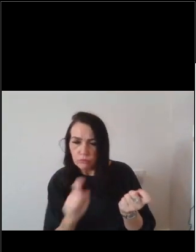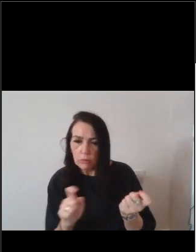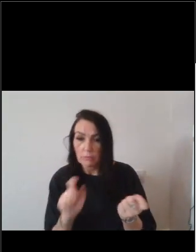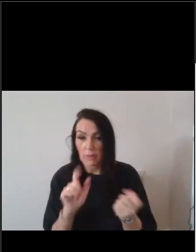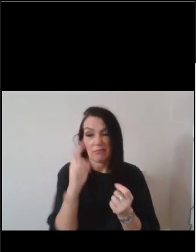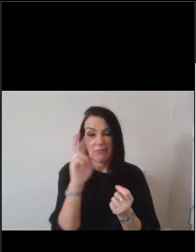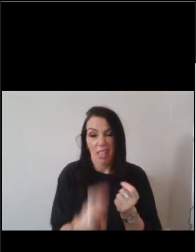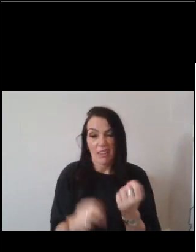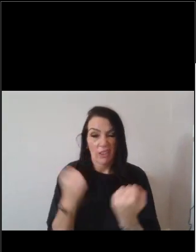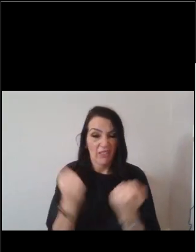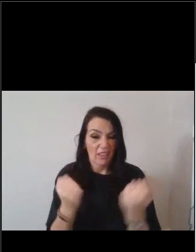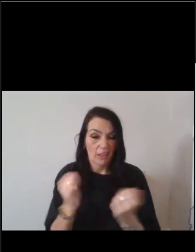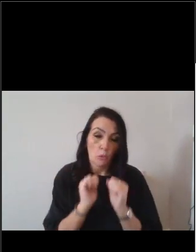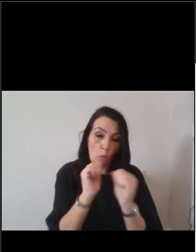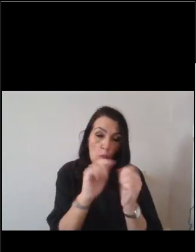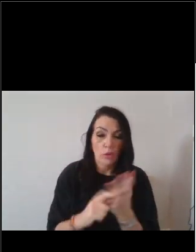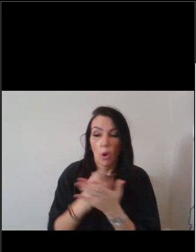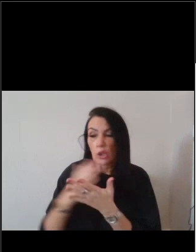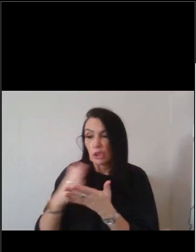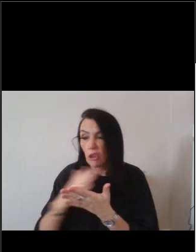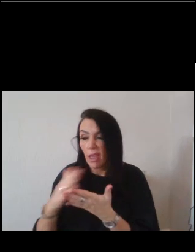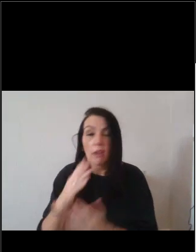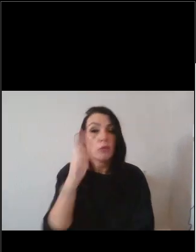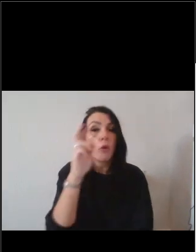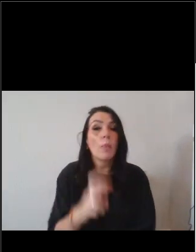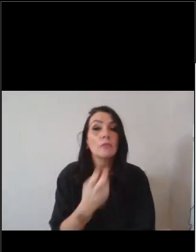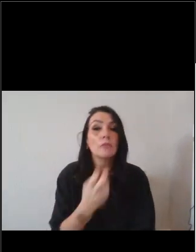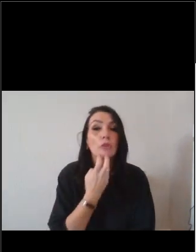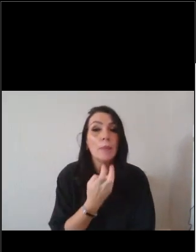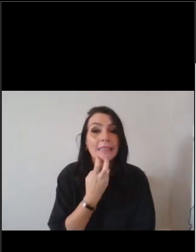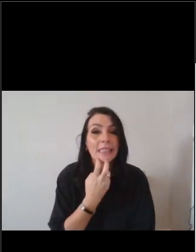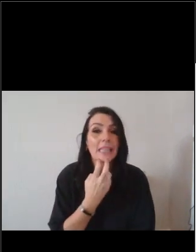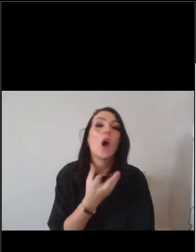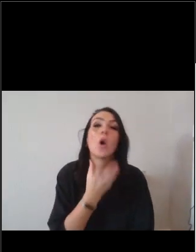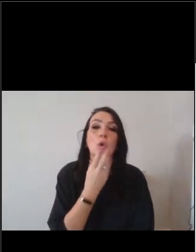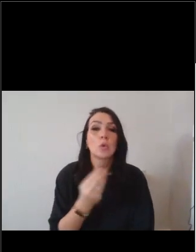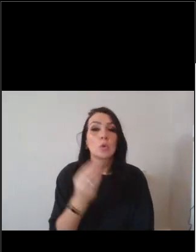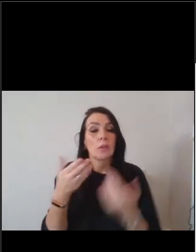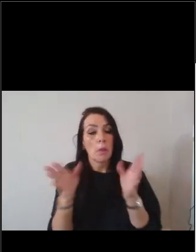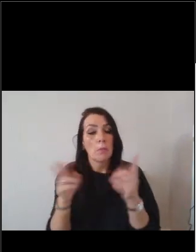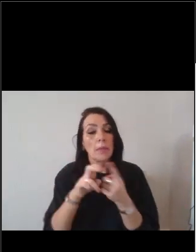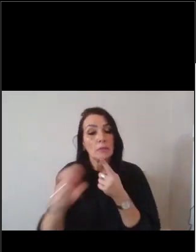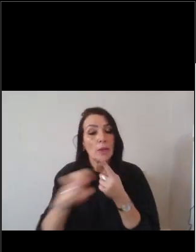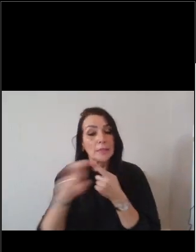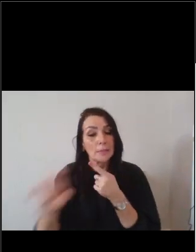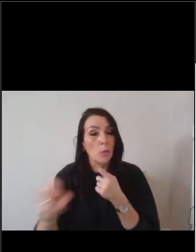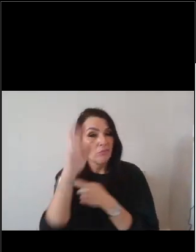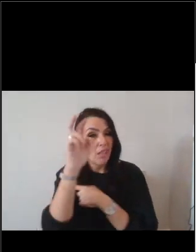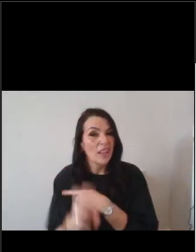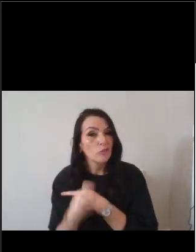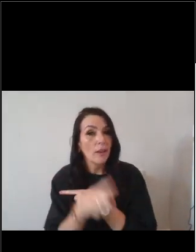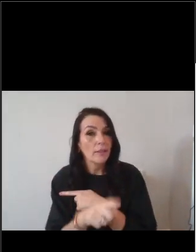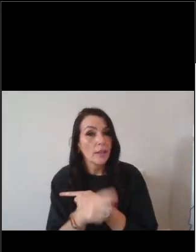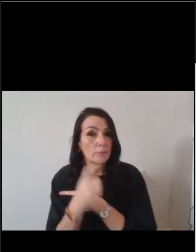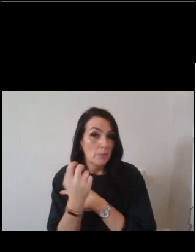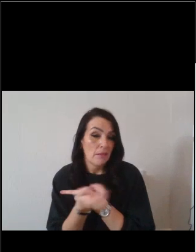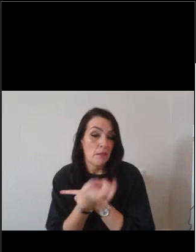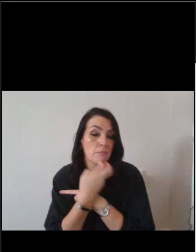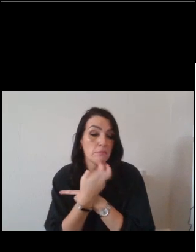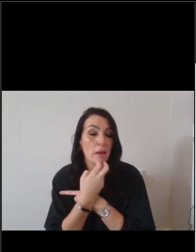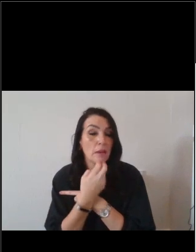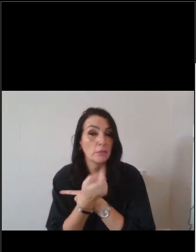vehicle or have an electric battery at home and use electrified public transport. And you might even have a battery to allow you